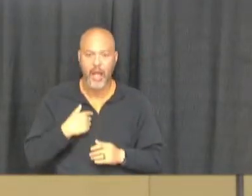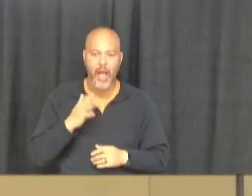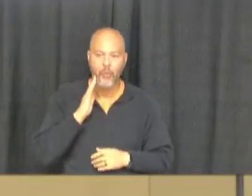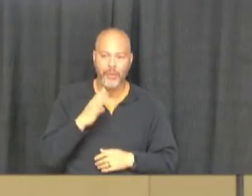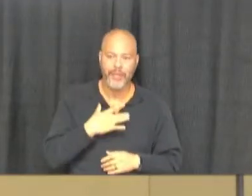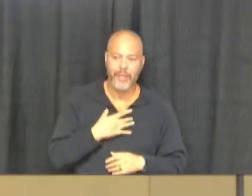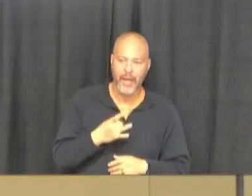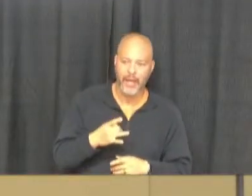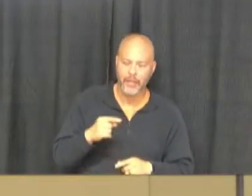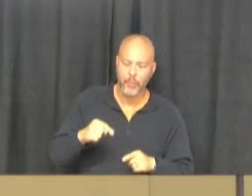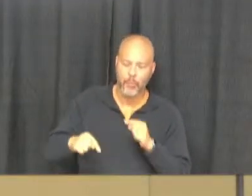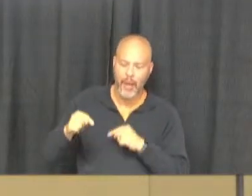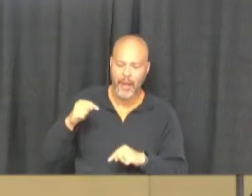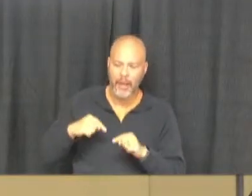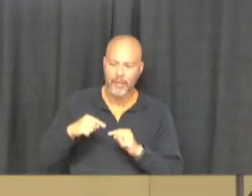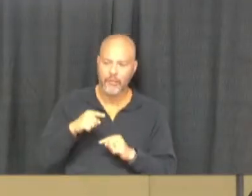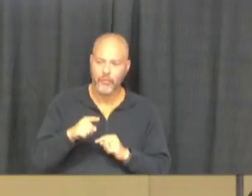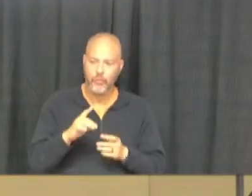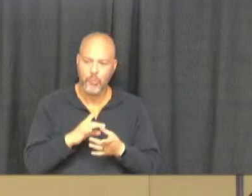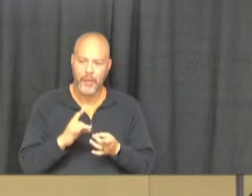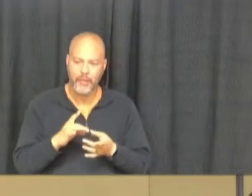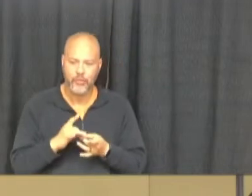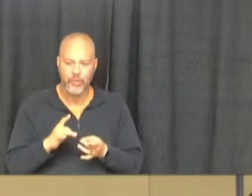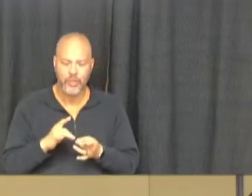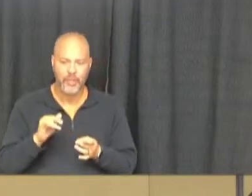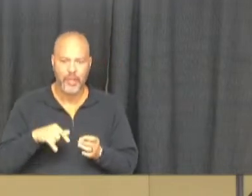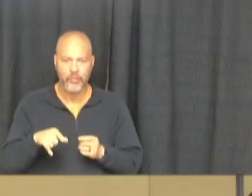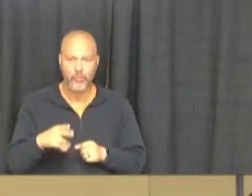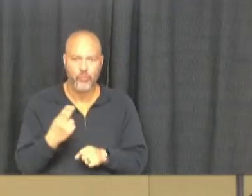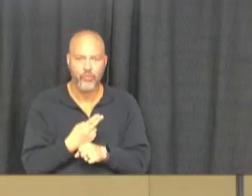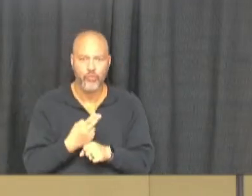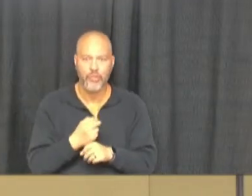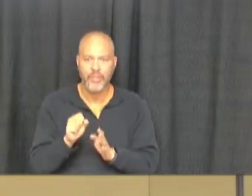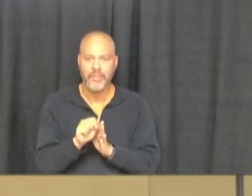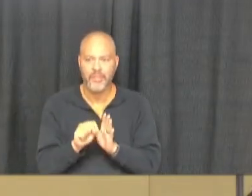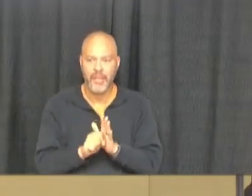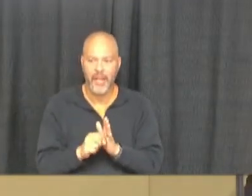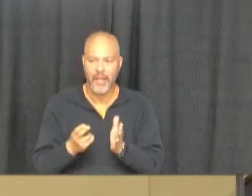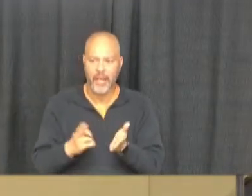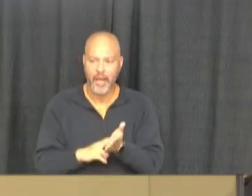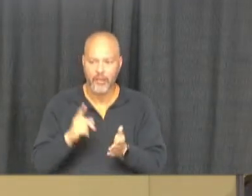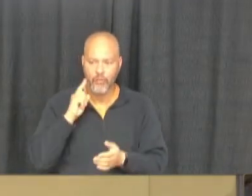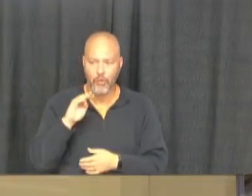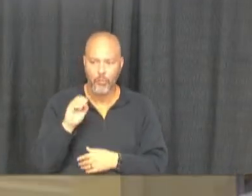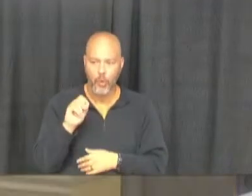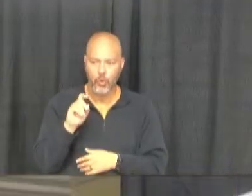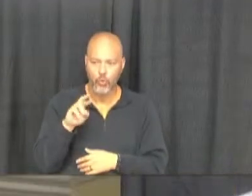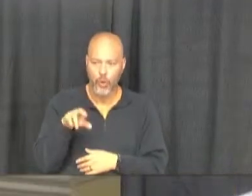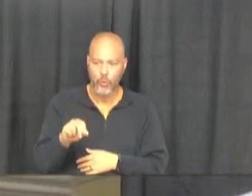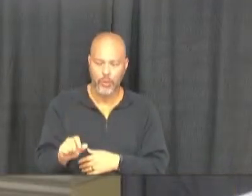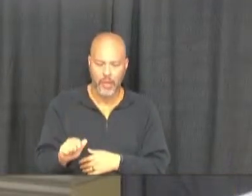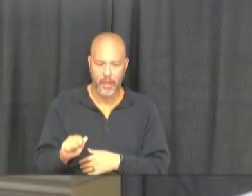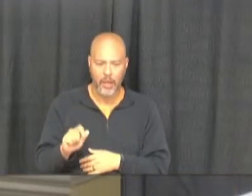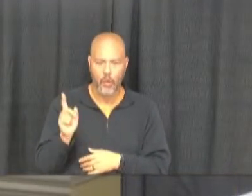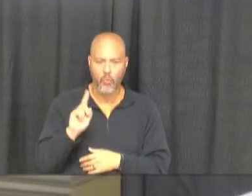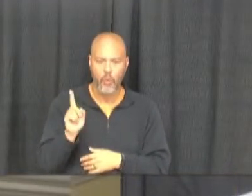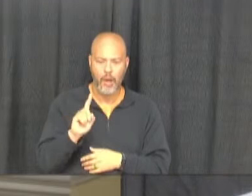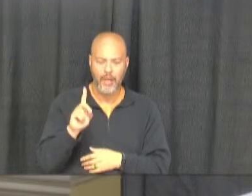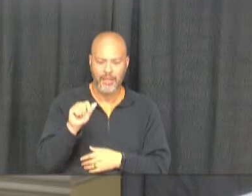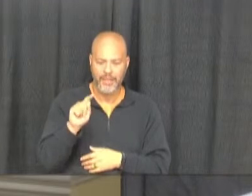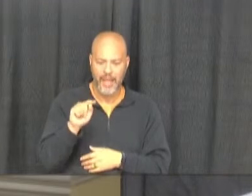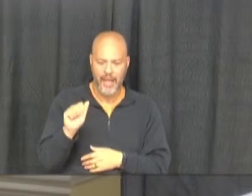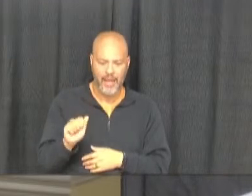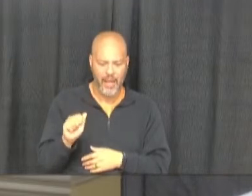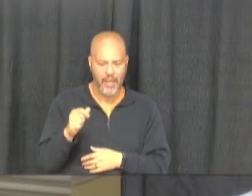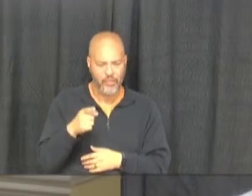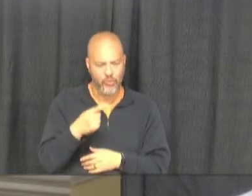to go back. You mentioned, that you would use a state contract for Motorola. Where is the data? I think